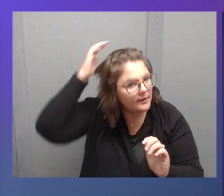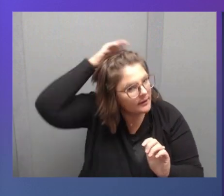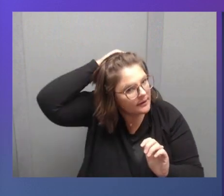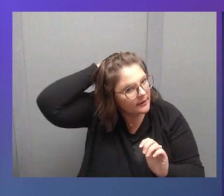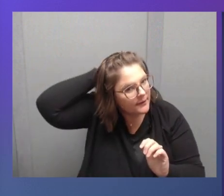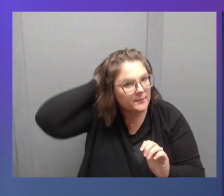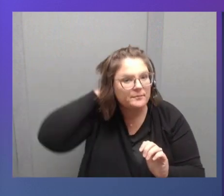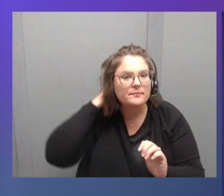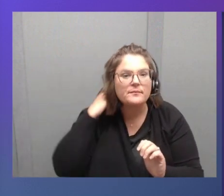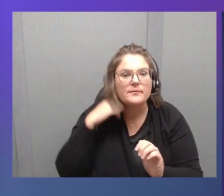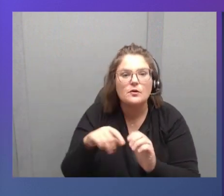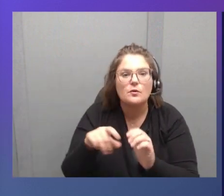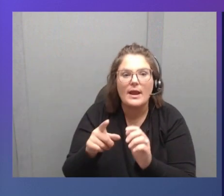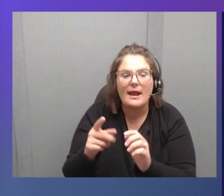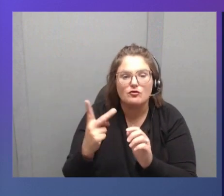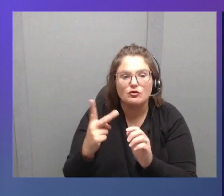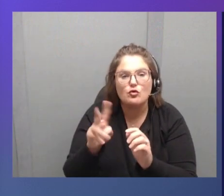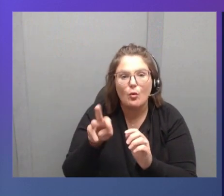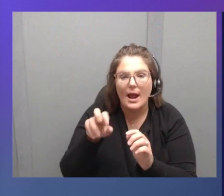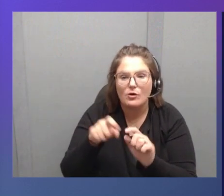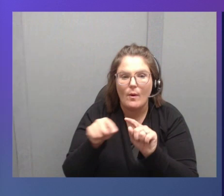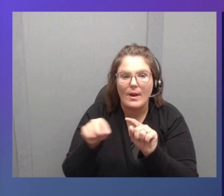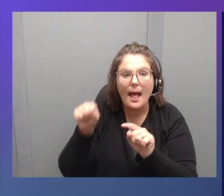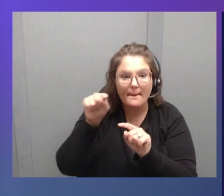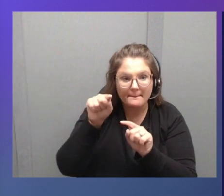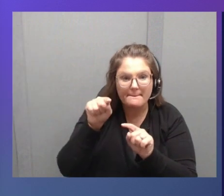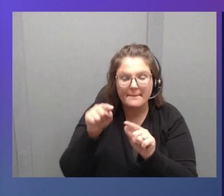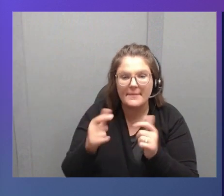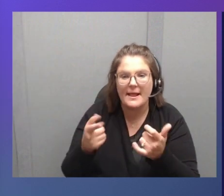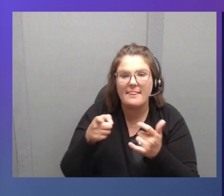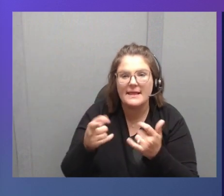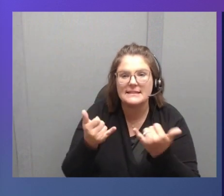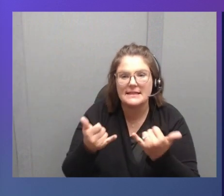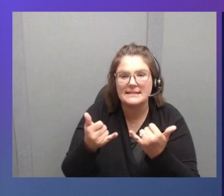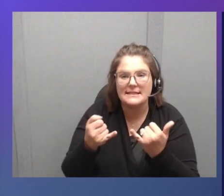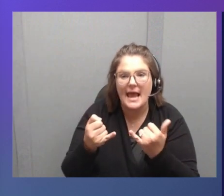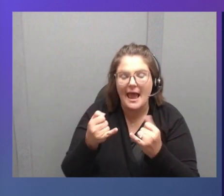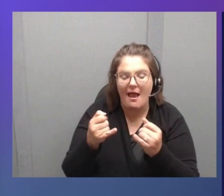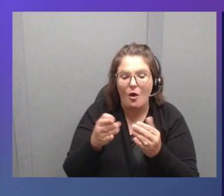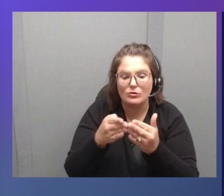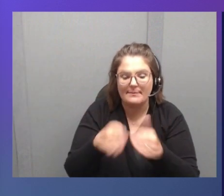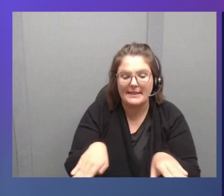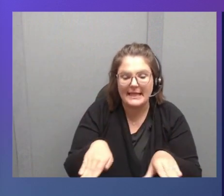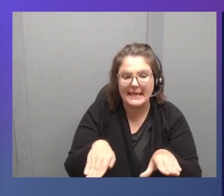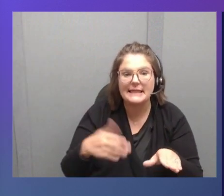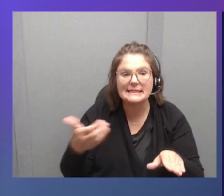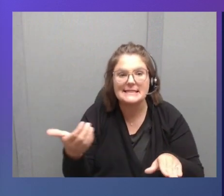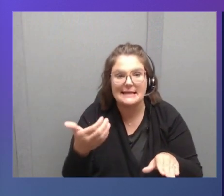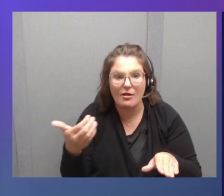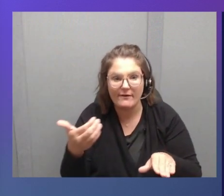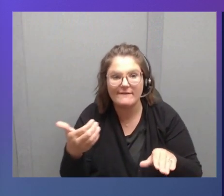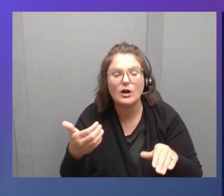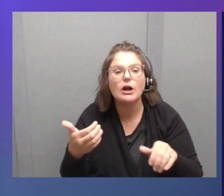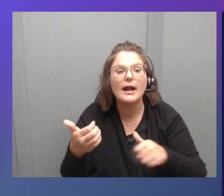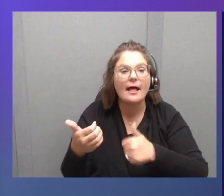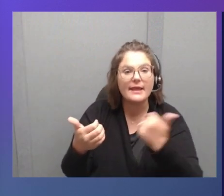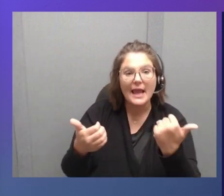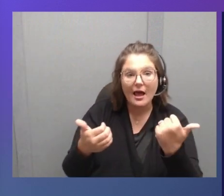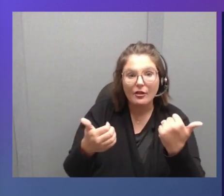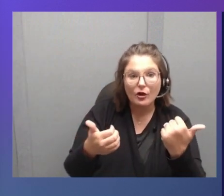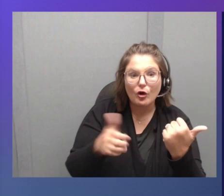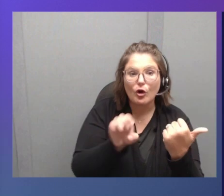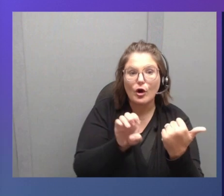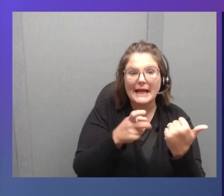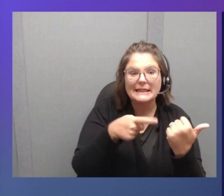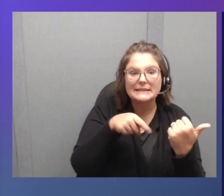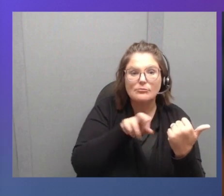up to this device over here, and this is now splitting it off to both a cellular device and then our other ExpressLink IoT Wi-Fi